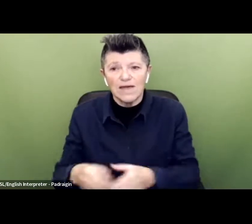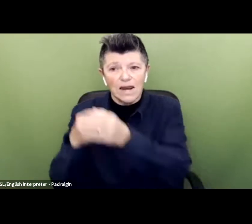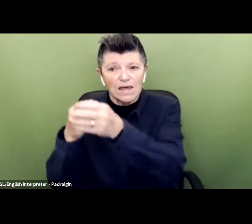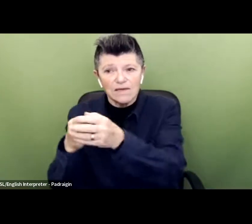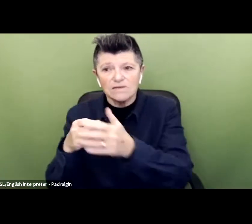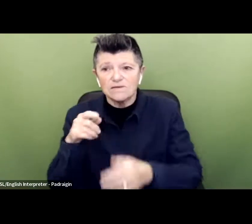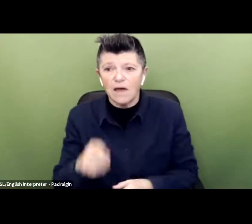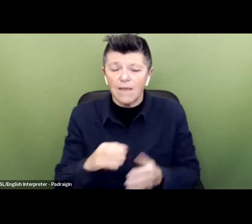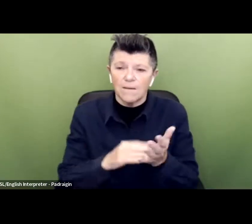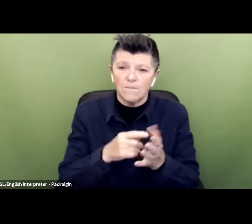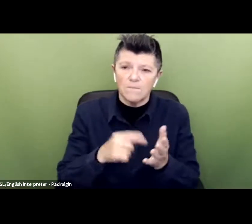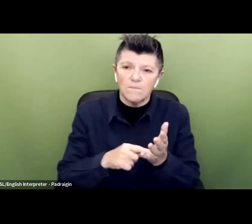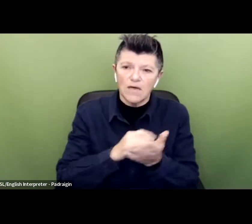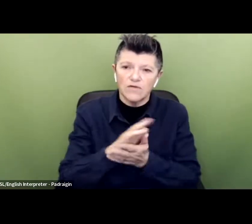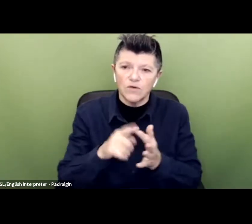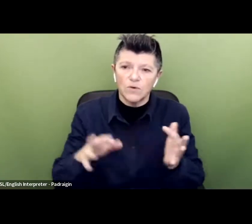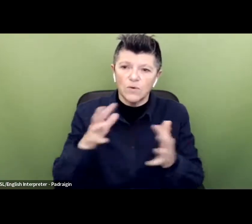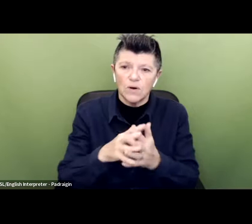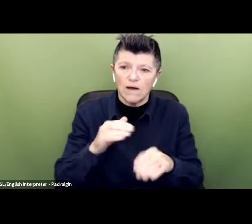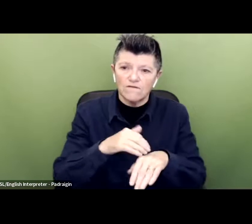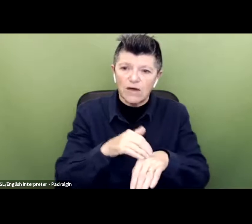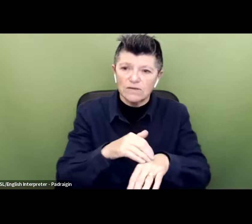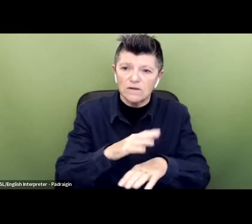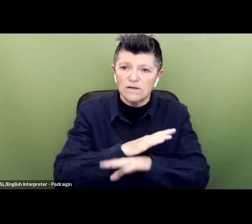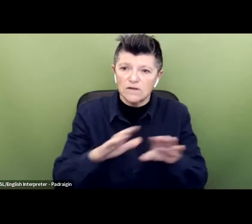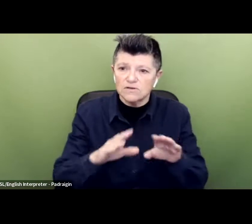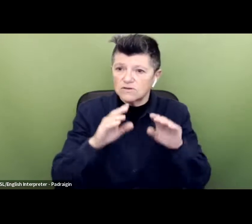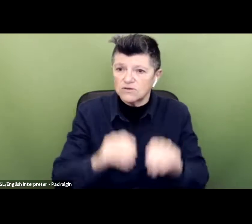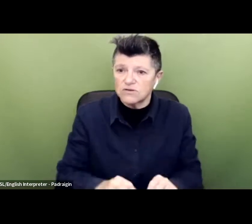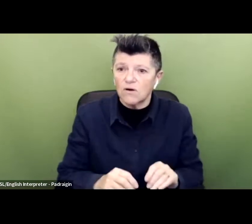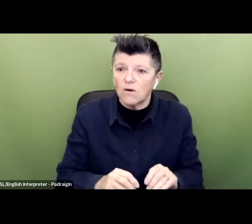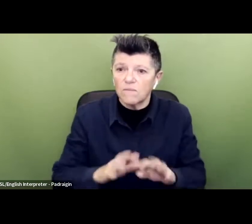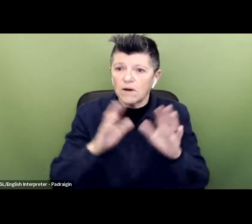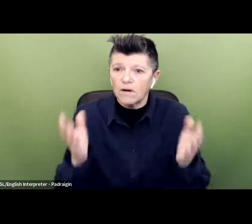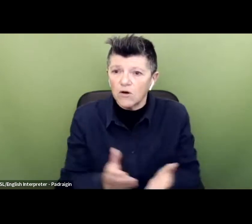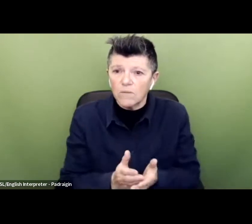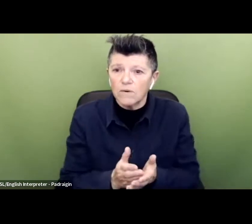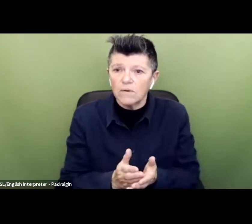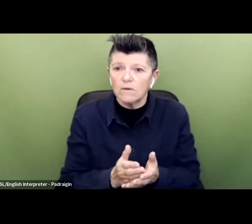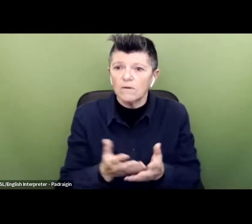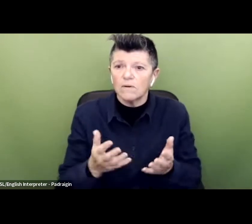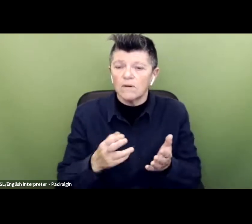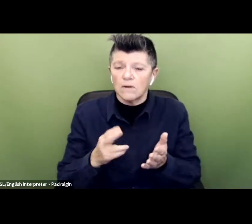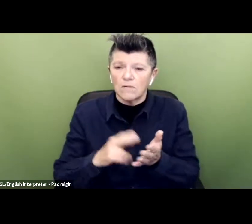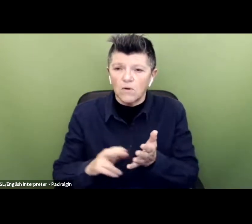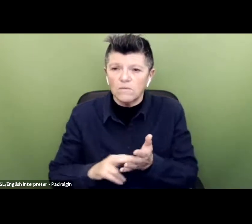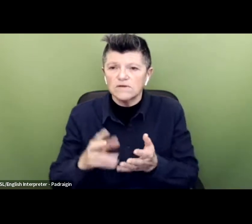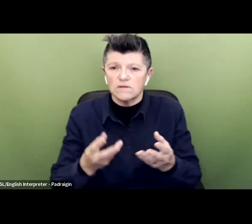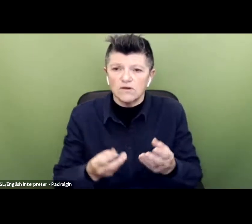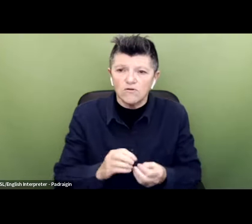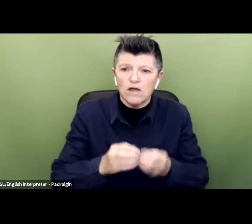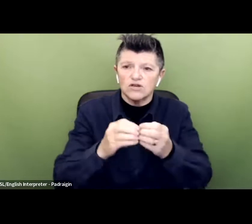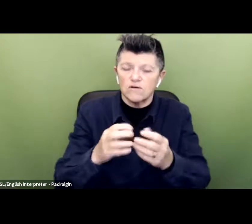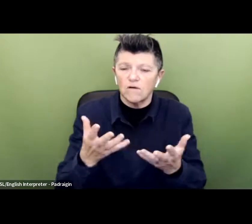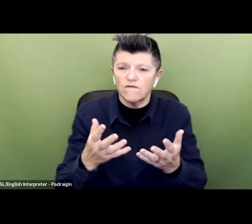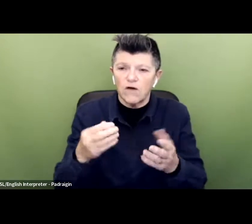Matthew effect, doesn't stop the global north dominating in terms of the production of content and how these things are used. So I just think that's